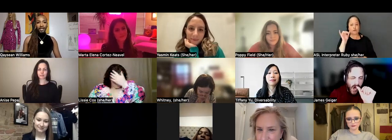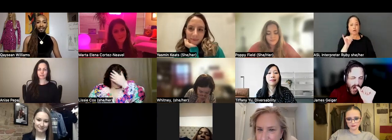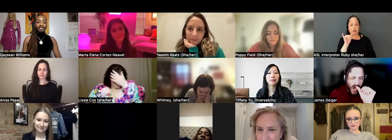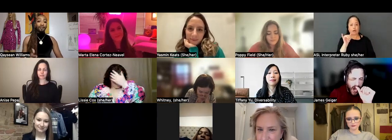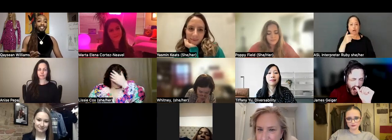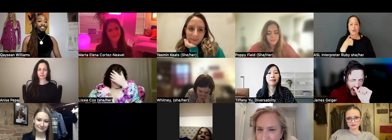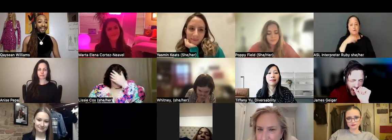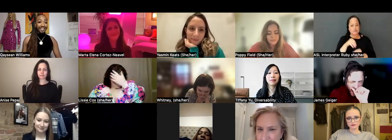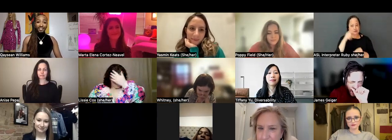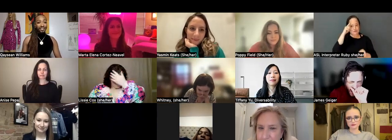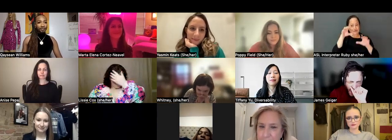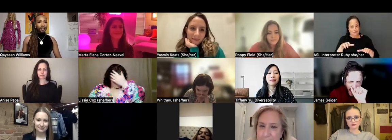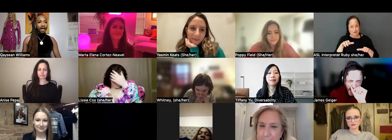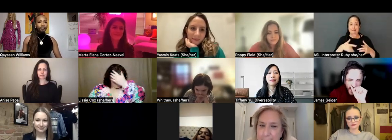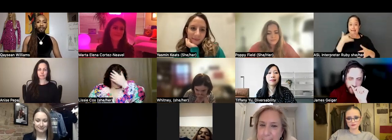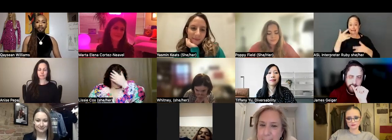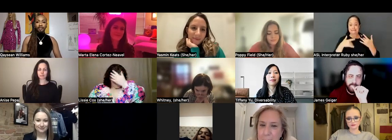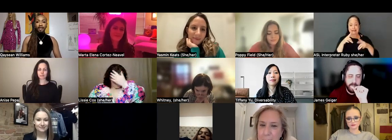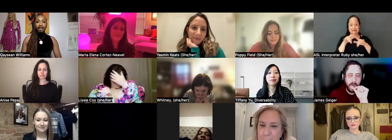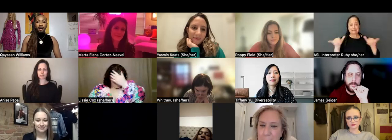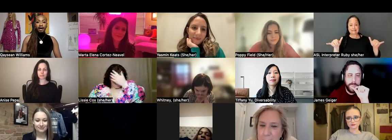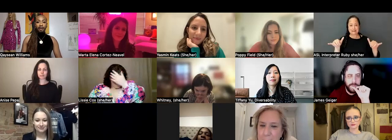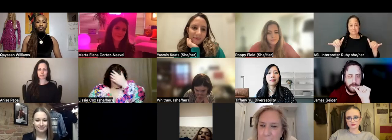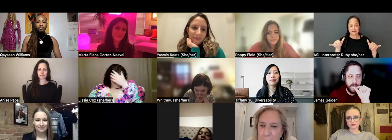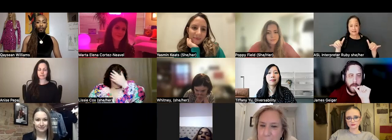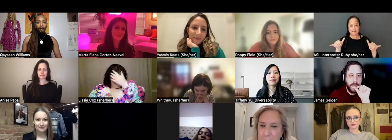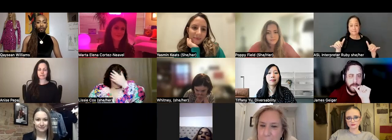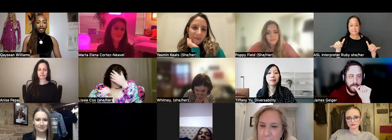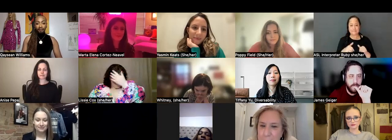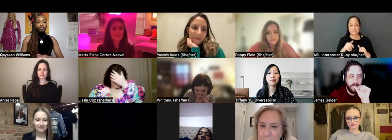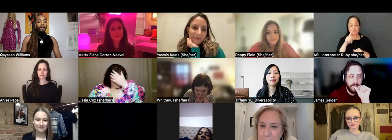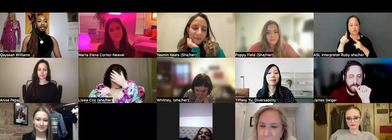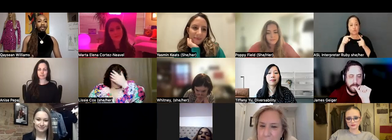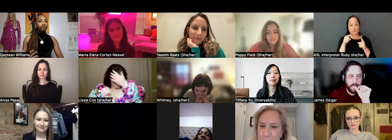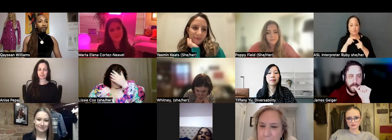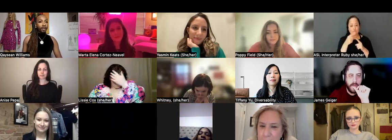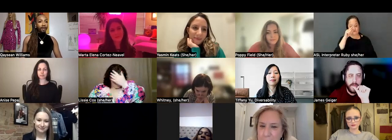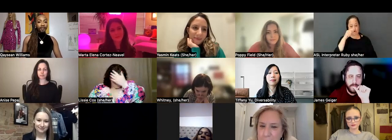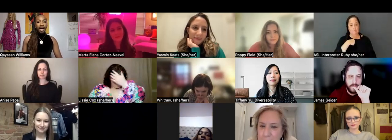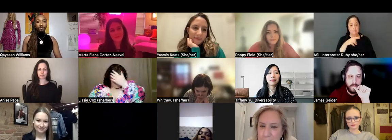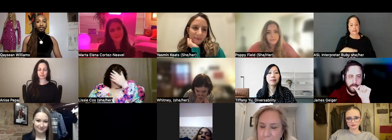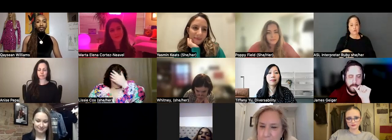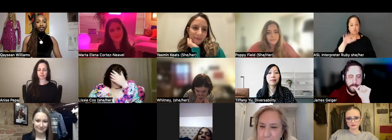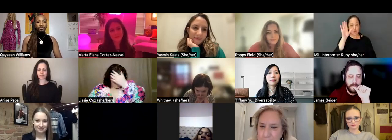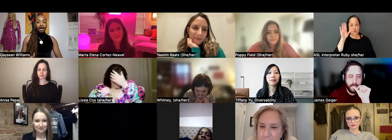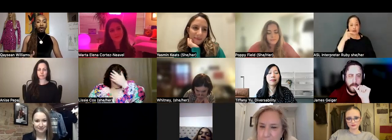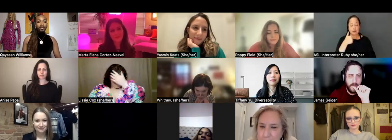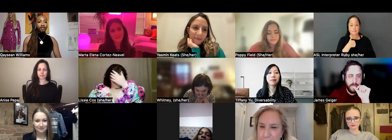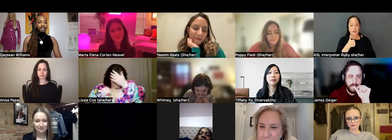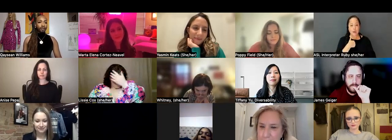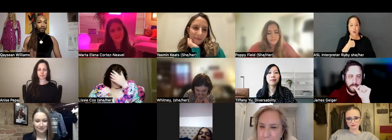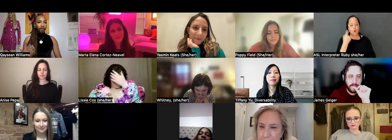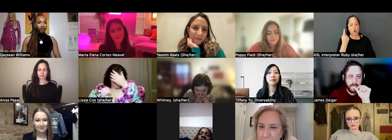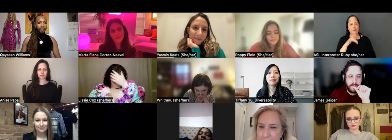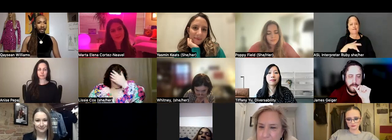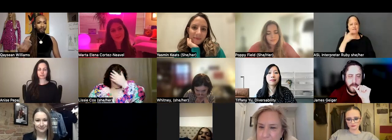was in shock, and I was excited at the same time because when you're for me growing up, I always felt like